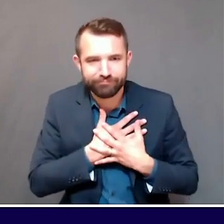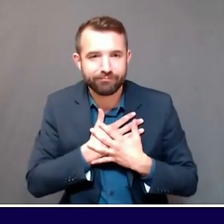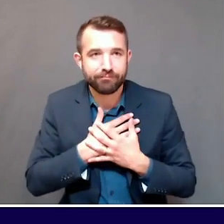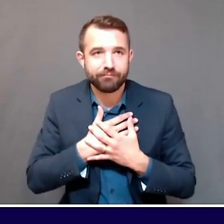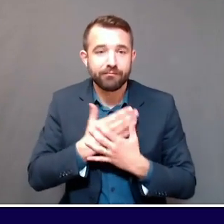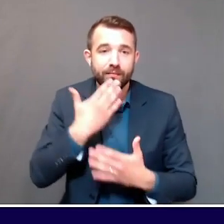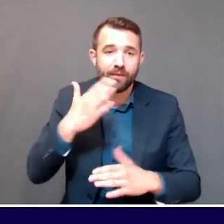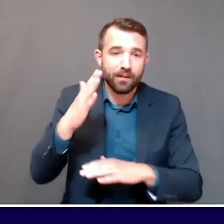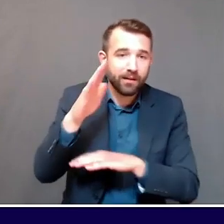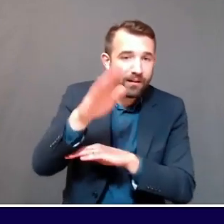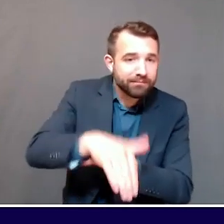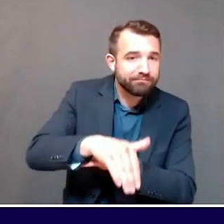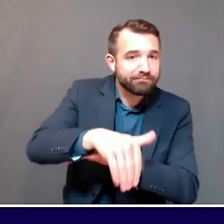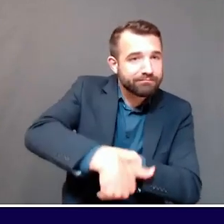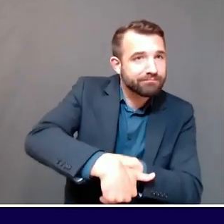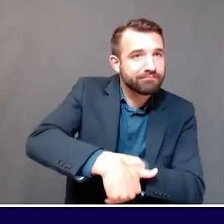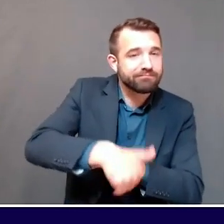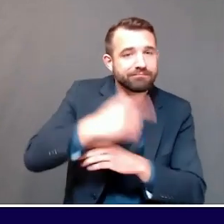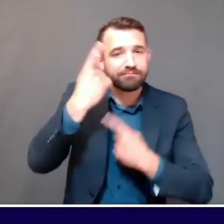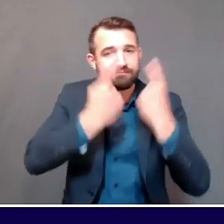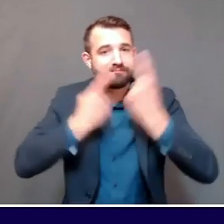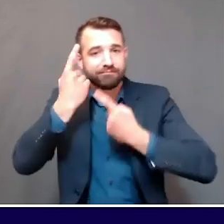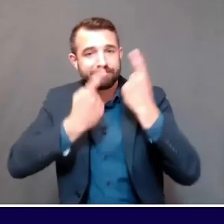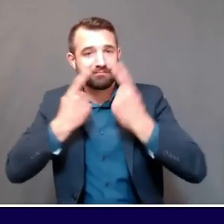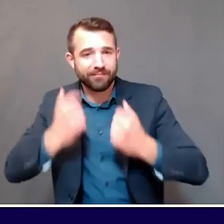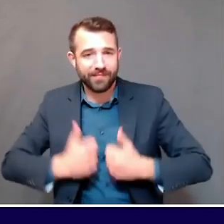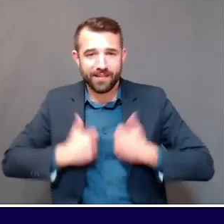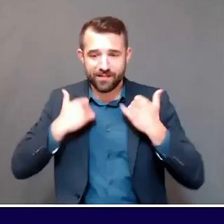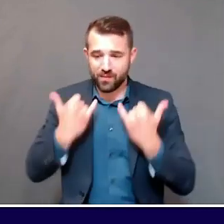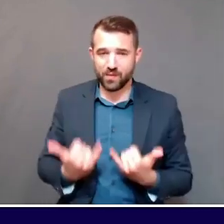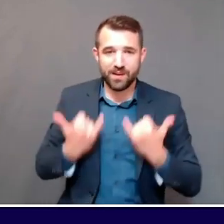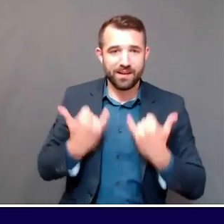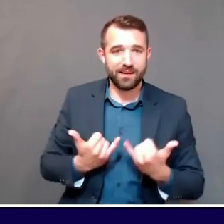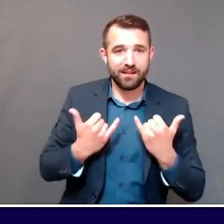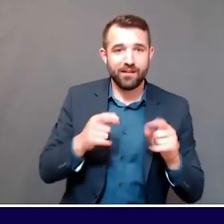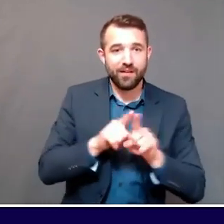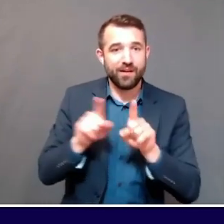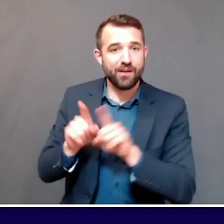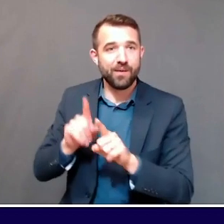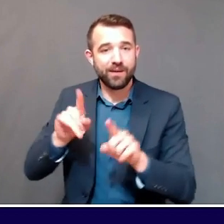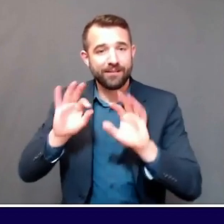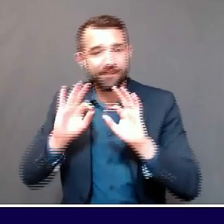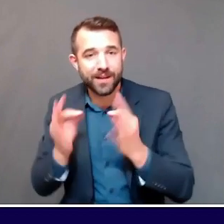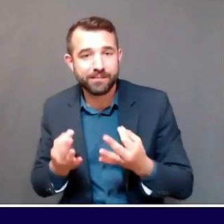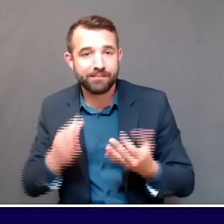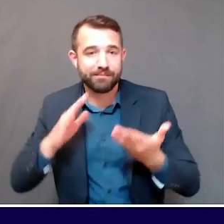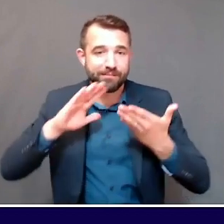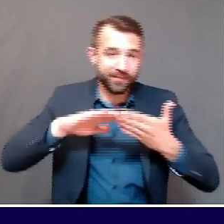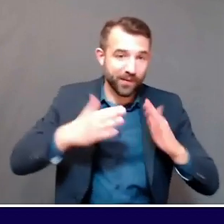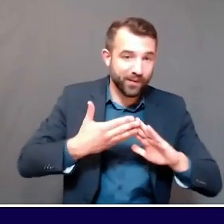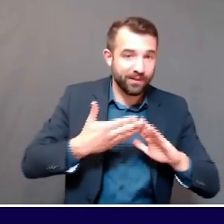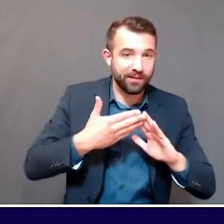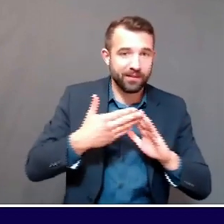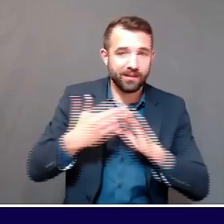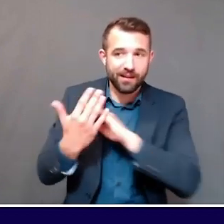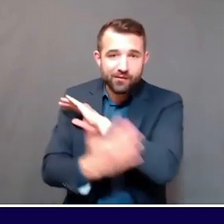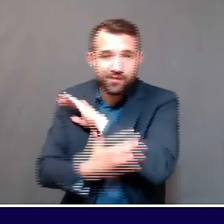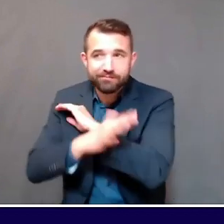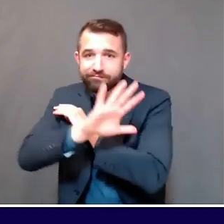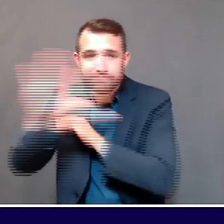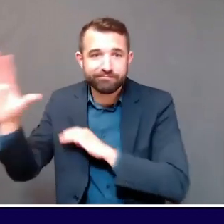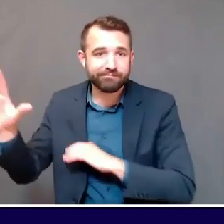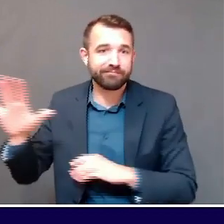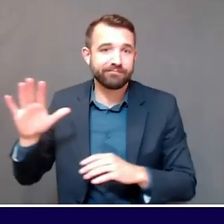think about where we are right now as a community and as a country, the one thing I ask everyone to do is to take a